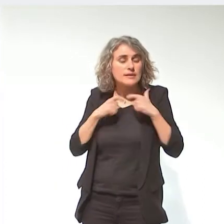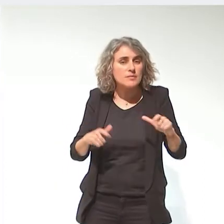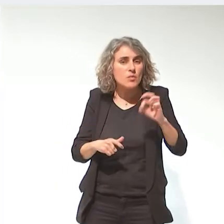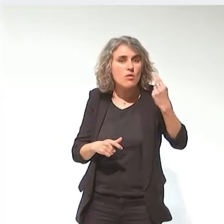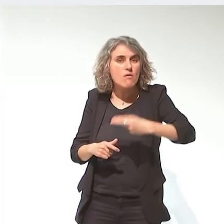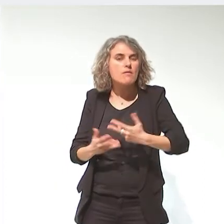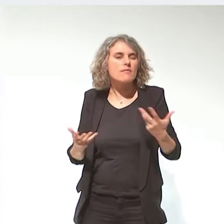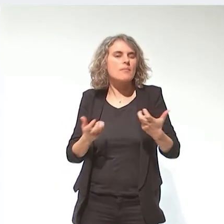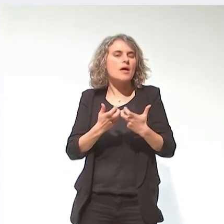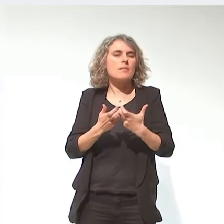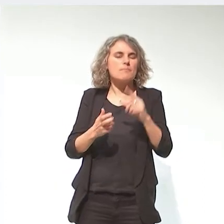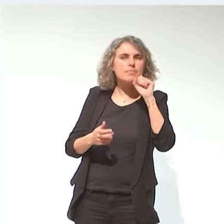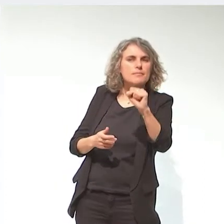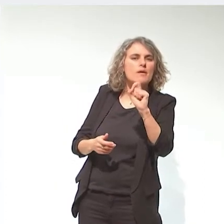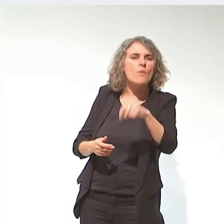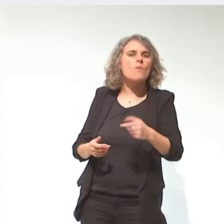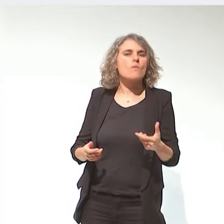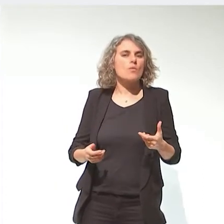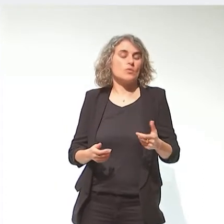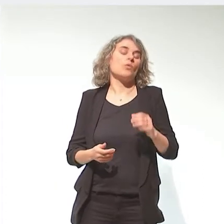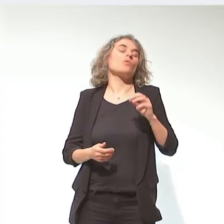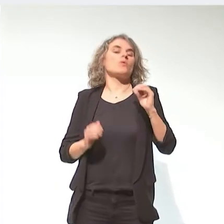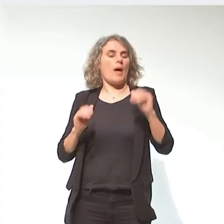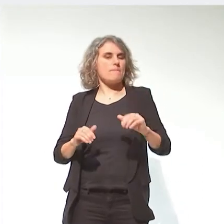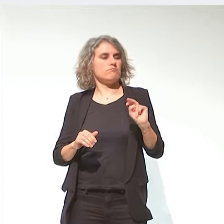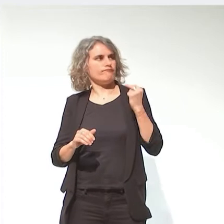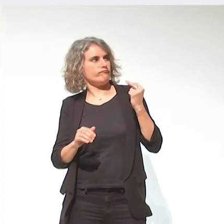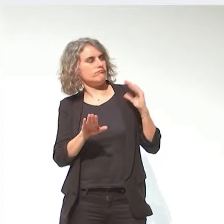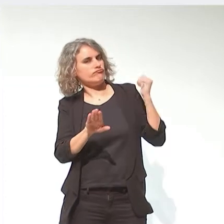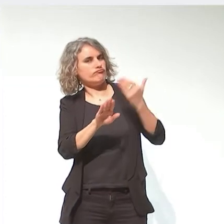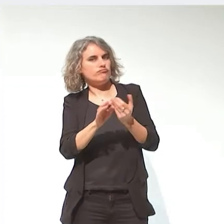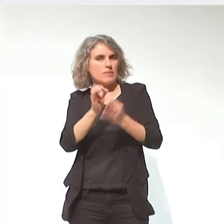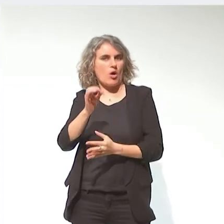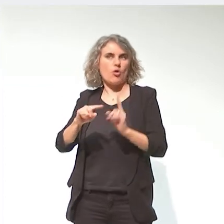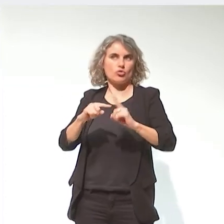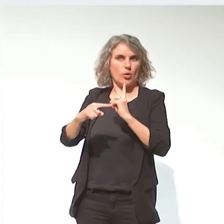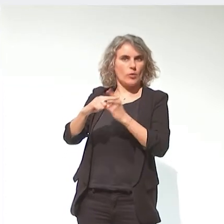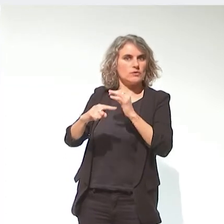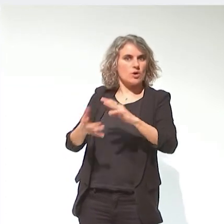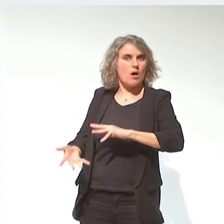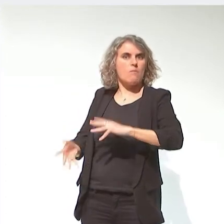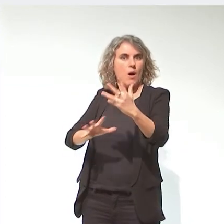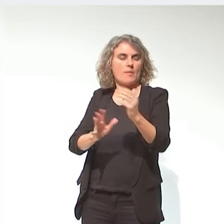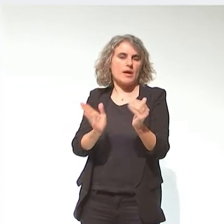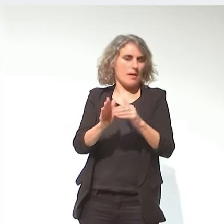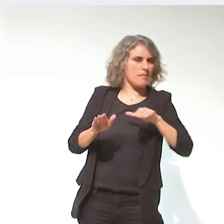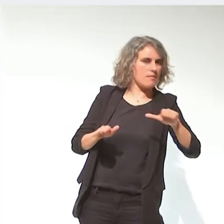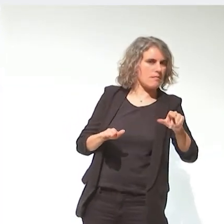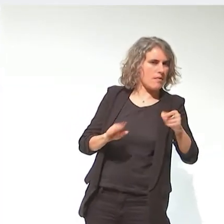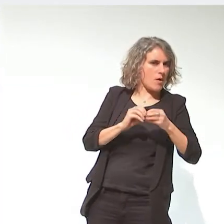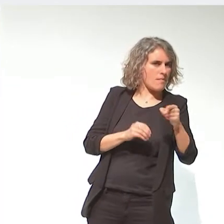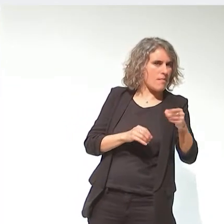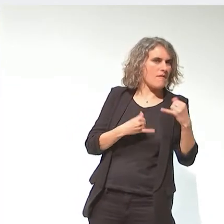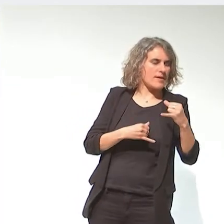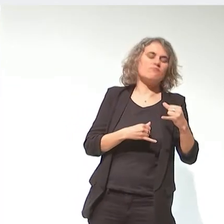things have been done, but we want to continue working in these areas to make sure that where we do have lacunae, where we have issues, we continue to build upon